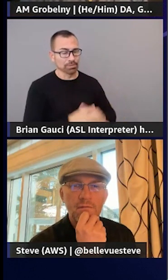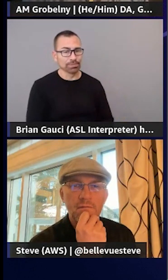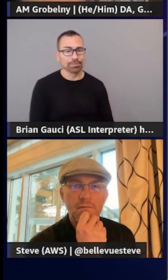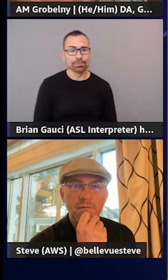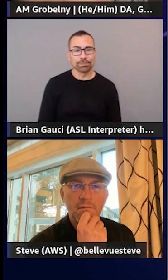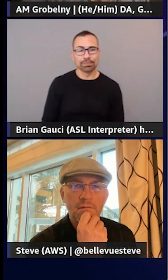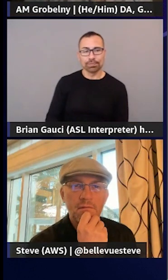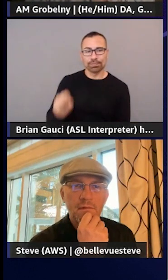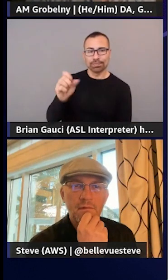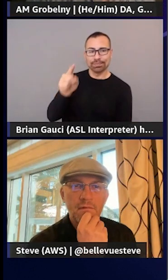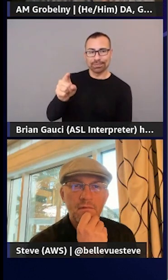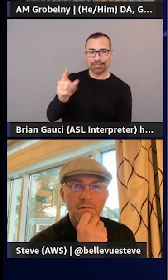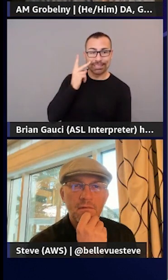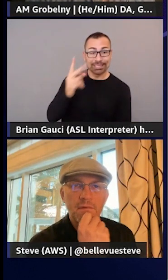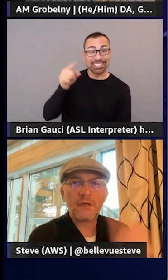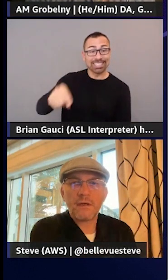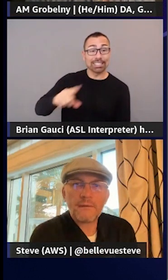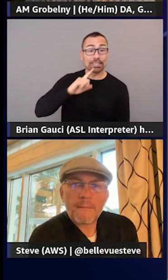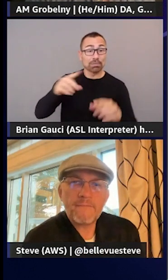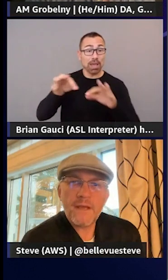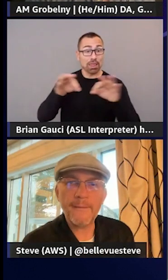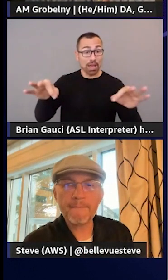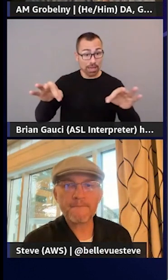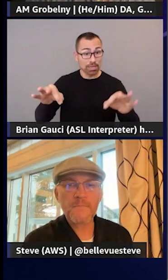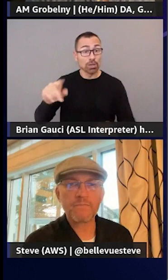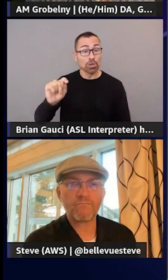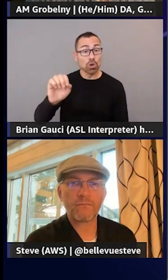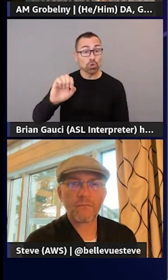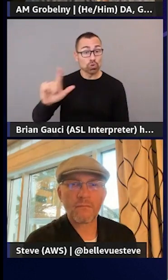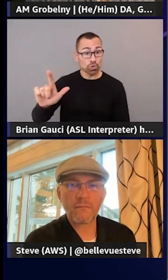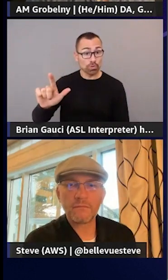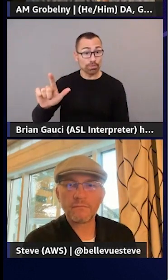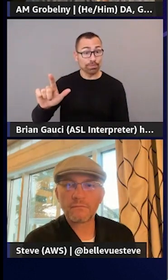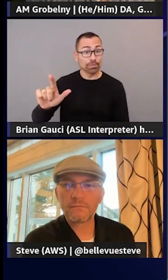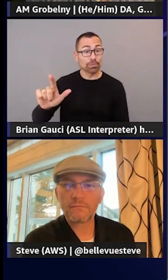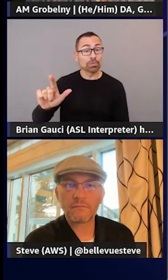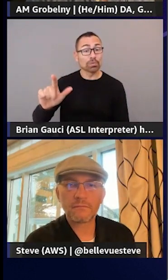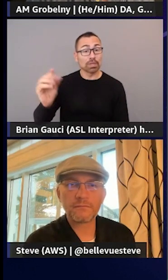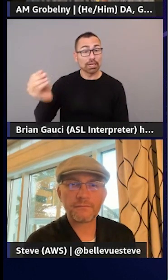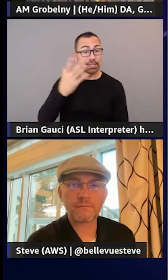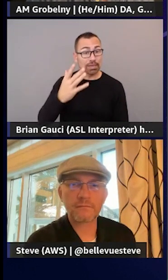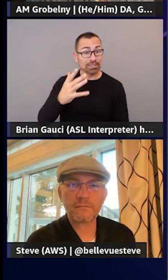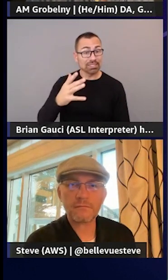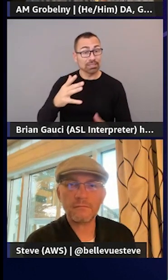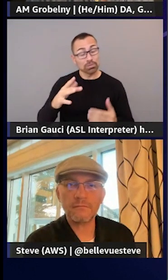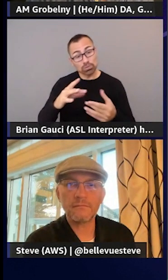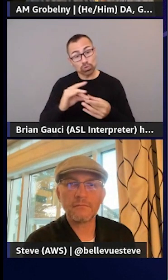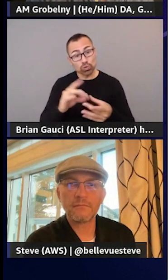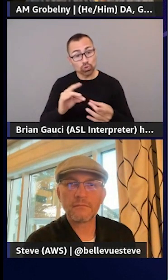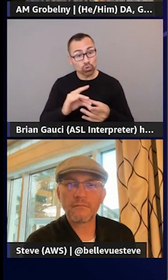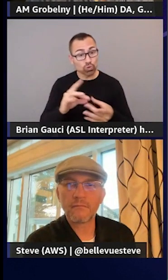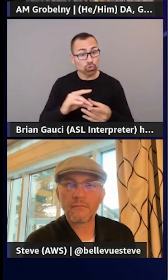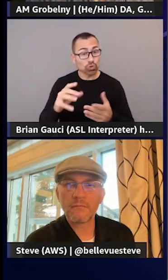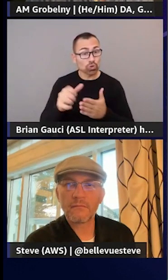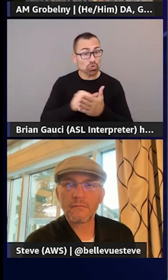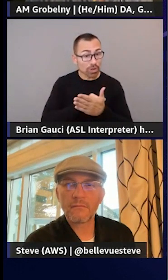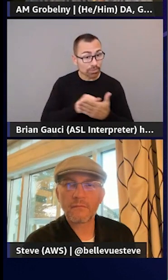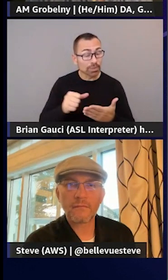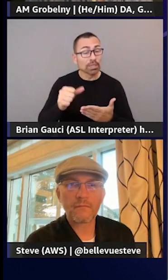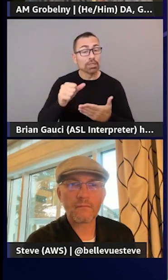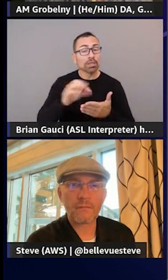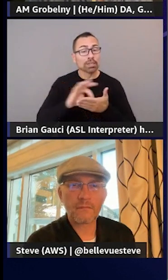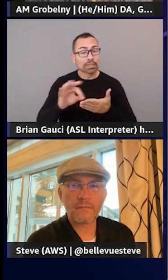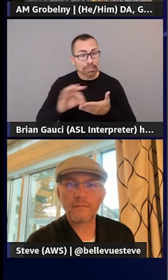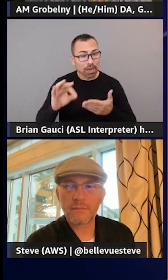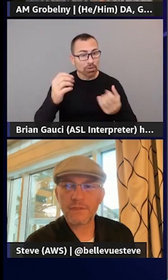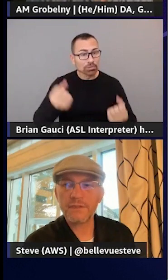Okay. Yeah. See, look, it's a command line tool. And it tells us the script counts the number of times a given element, string